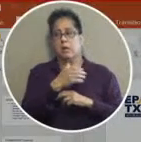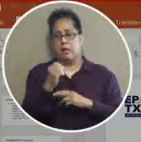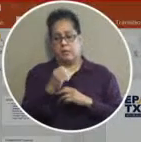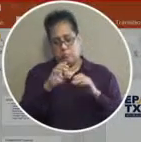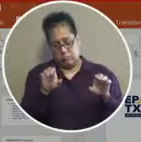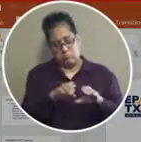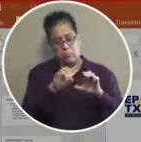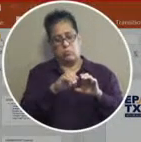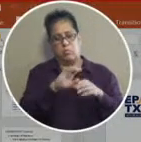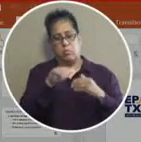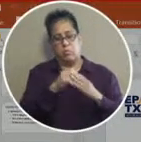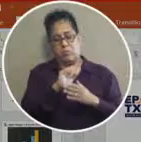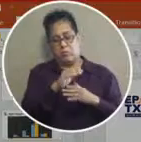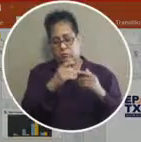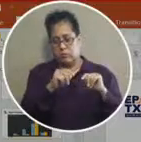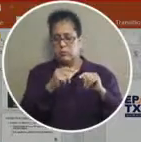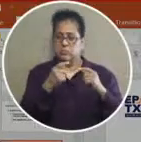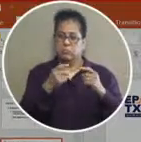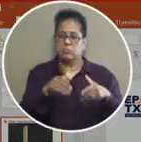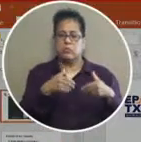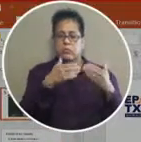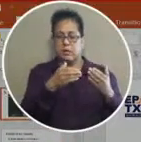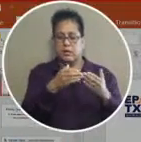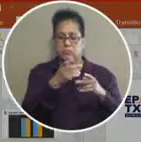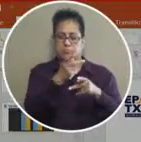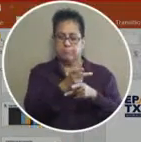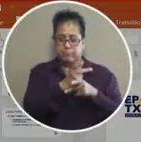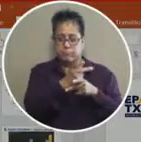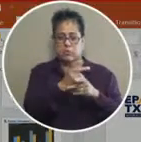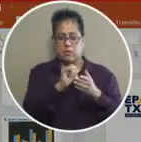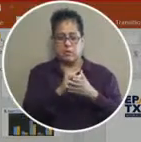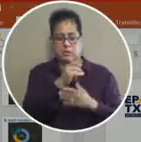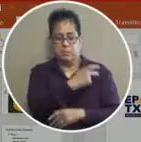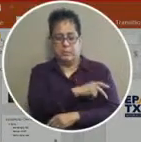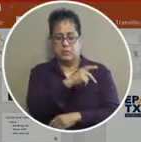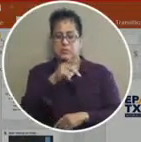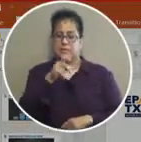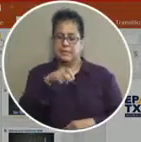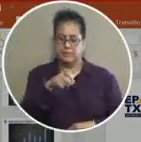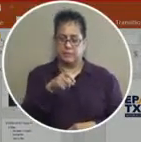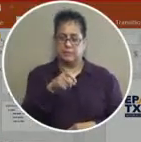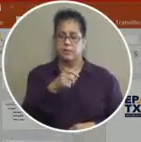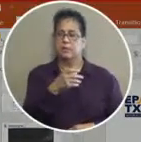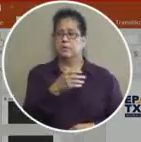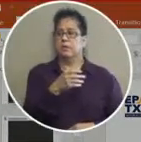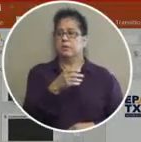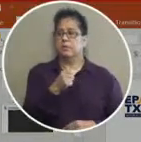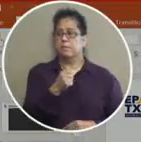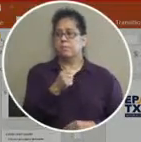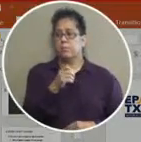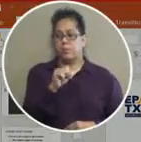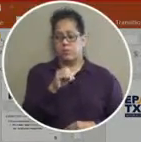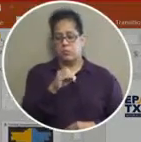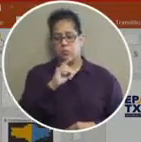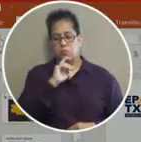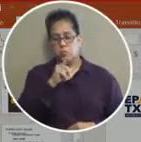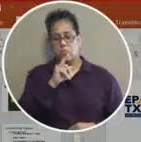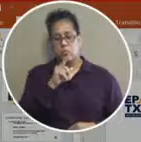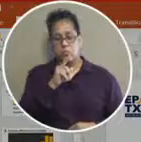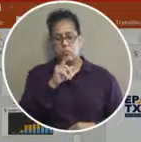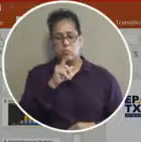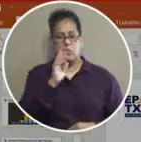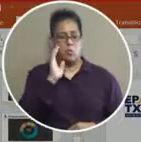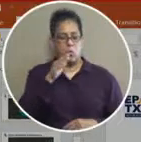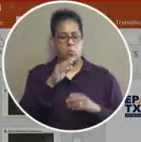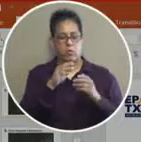doing all their effort in providing the care that all the patients need. And definitely I